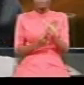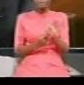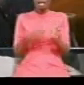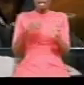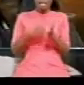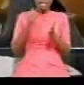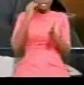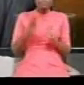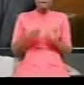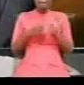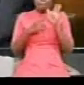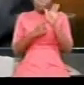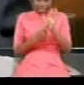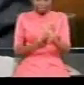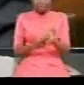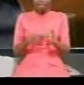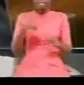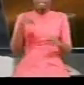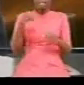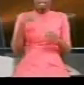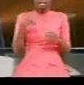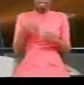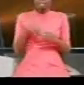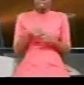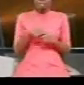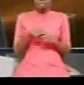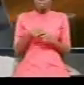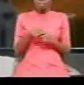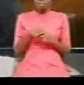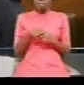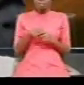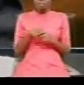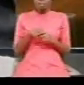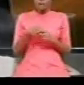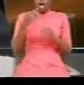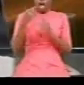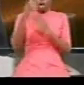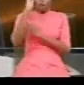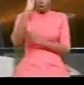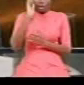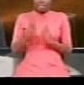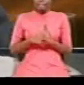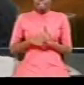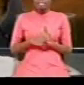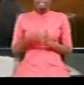will manifest in piety, in